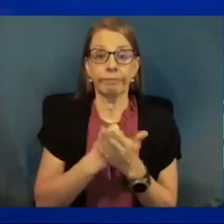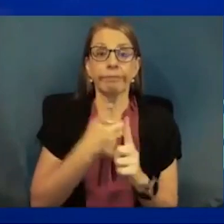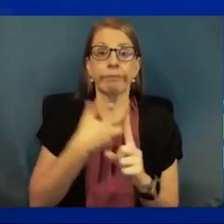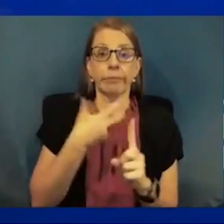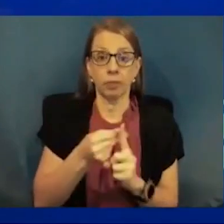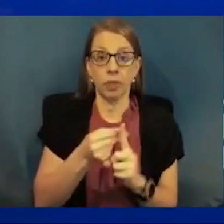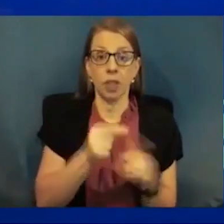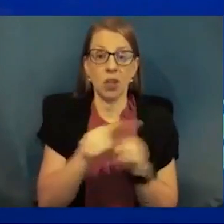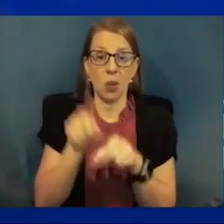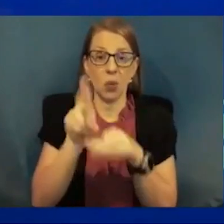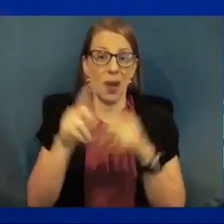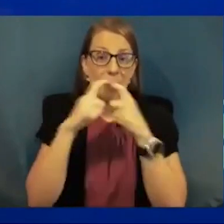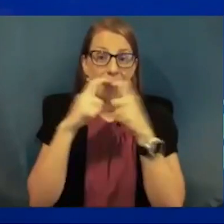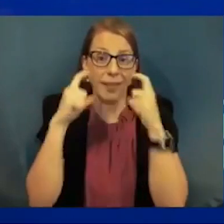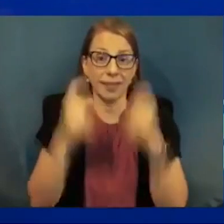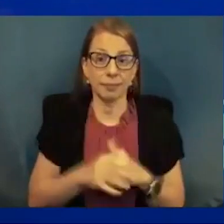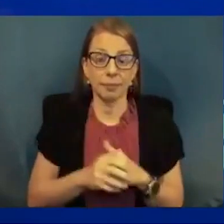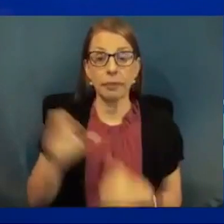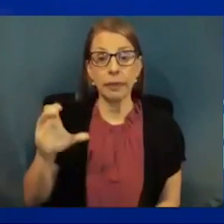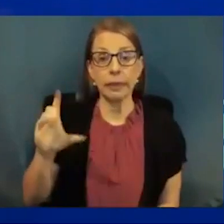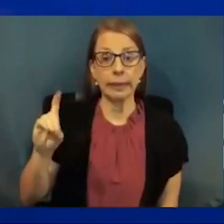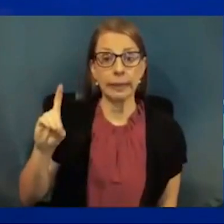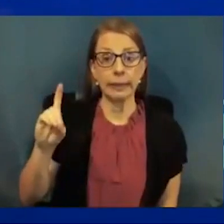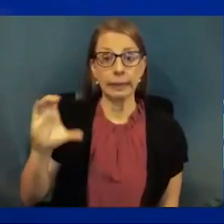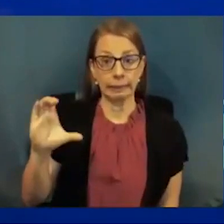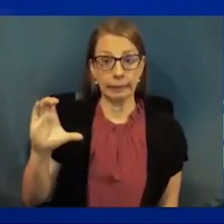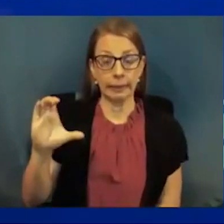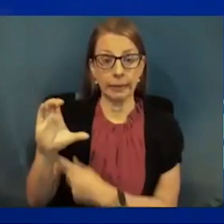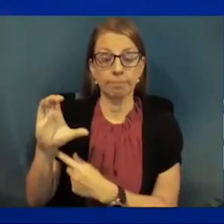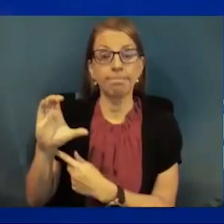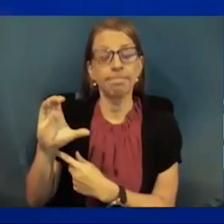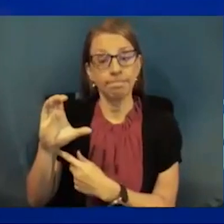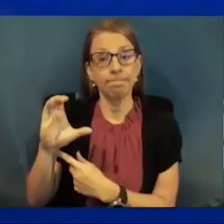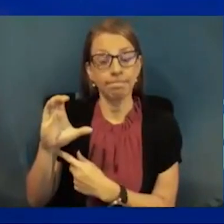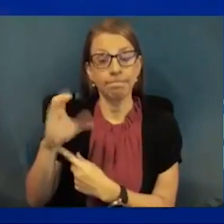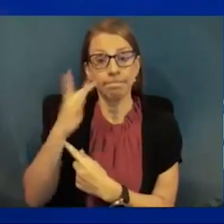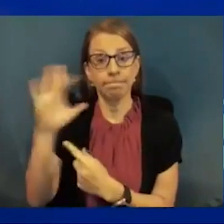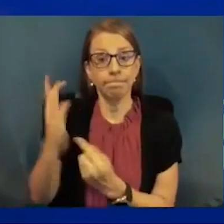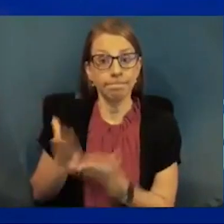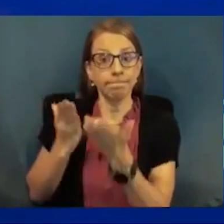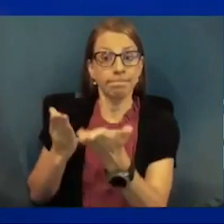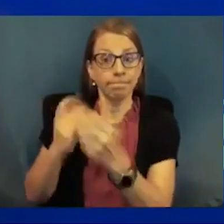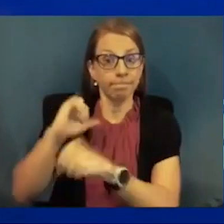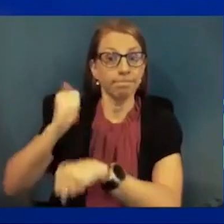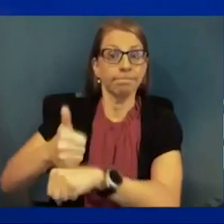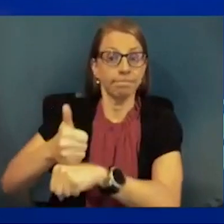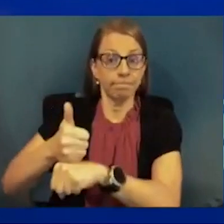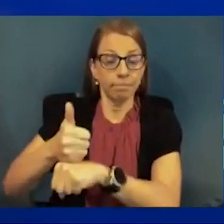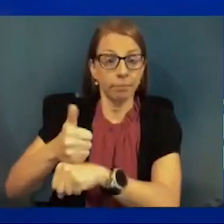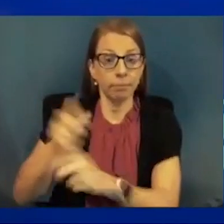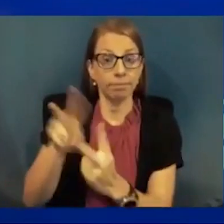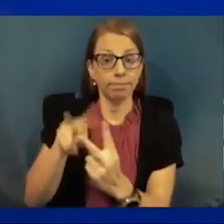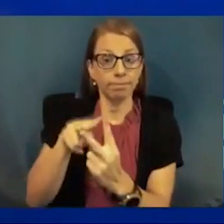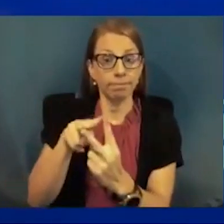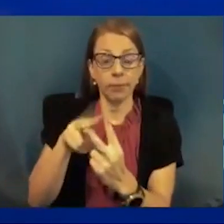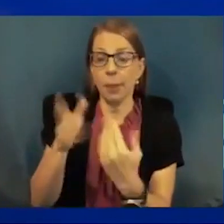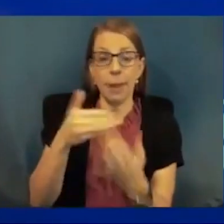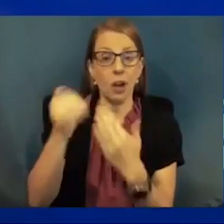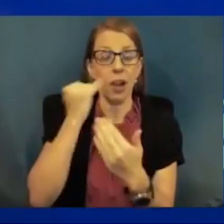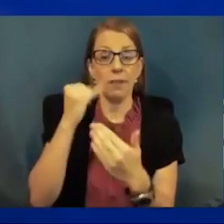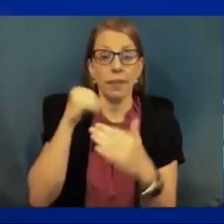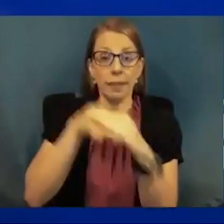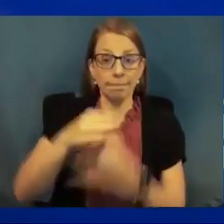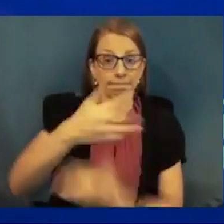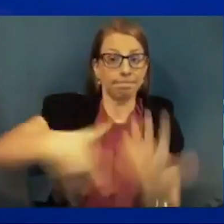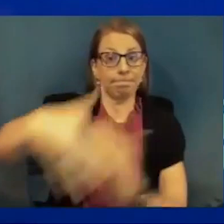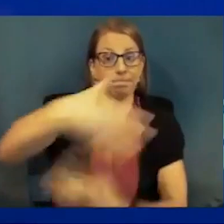And so the CDC has very smartly recommended that you have those in place anywhere people are gathered indoors. And I don't think they're differentiating